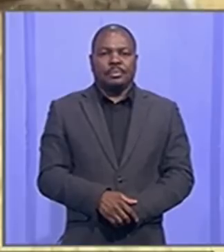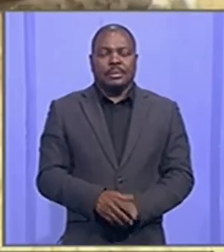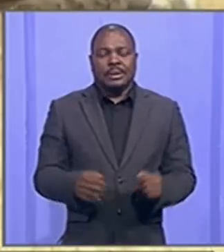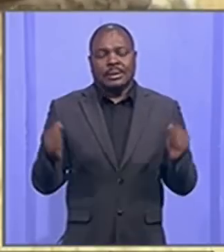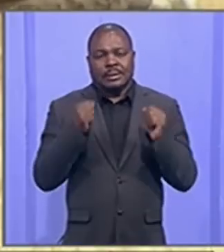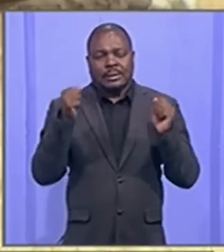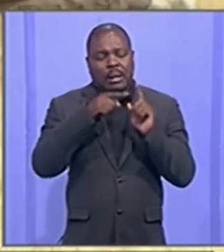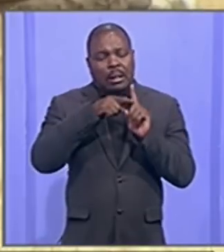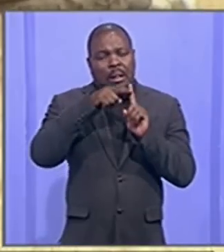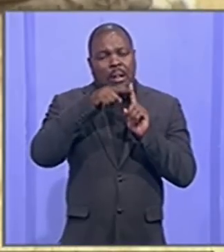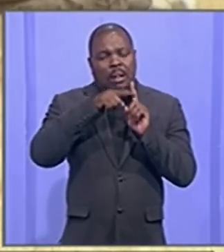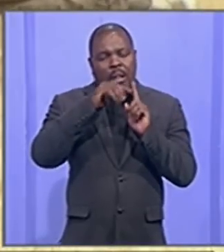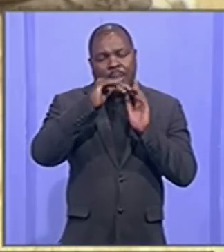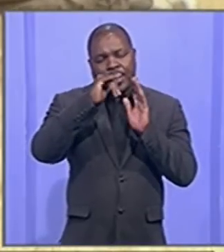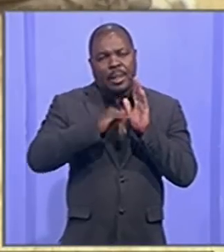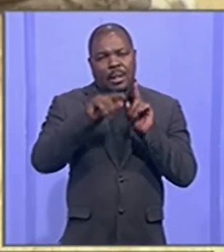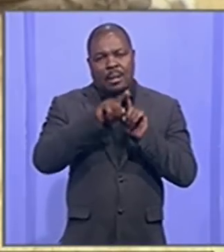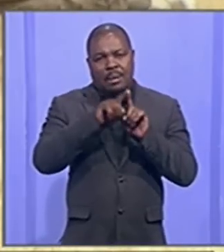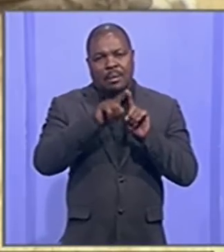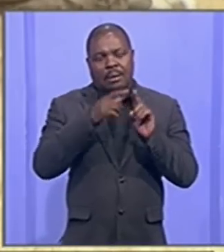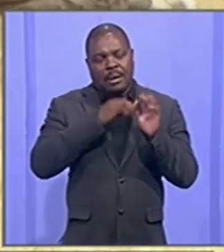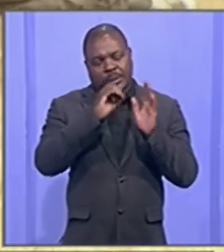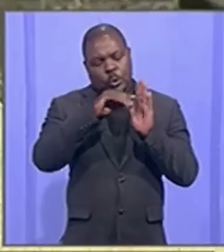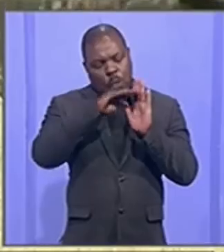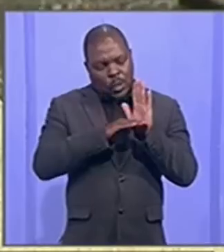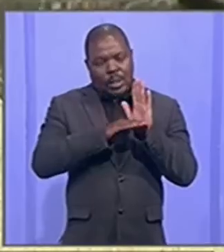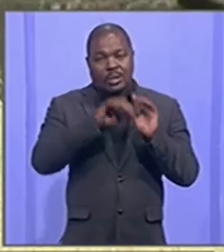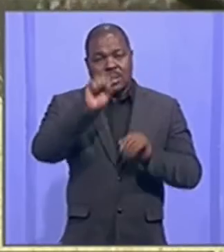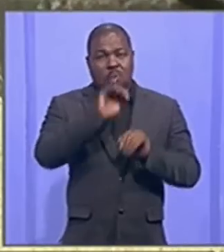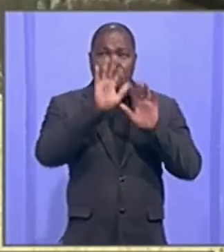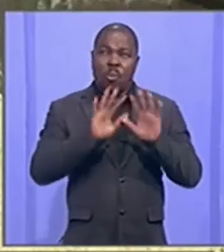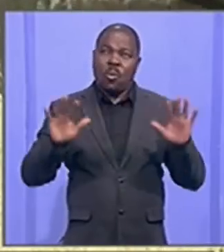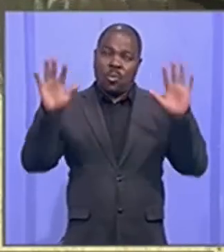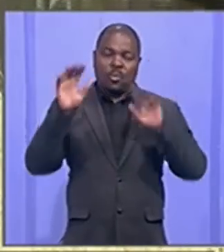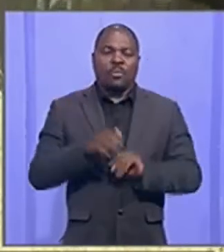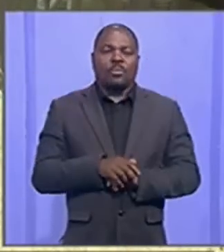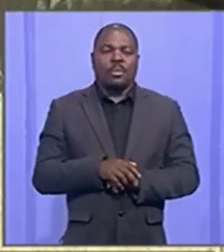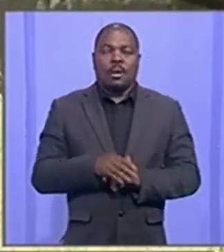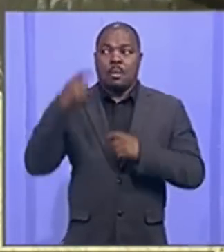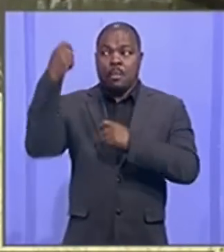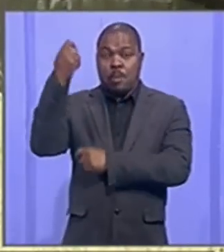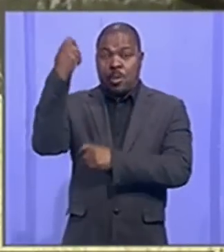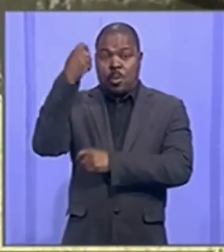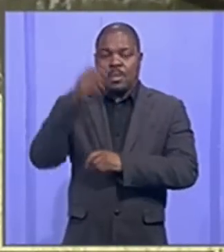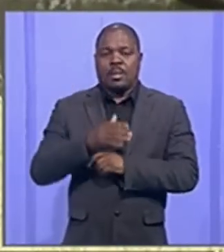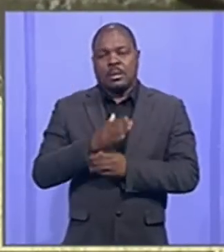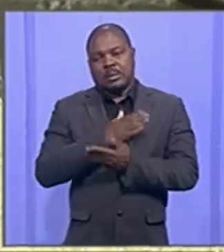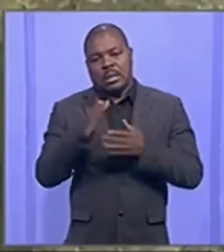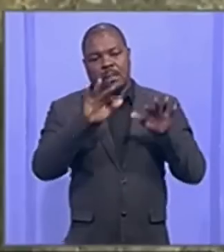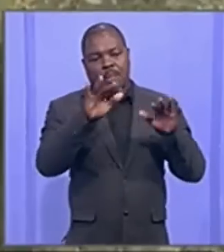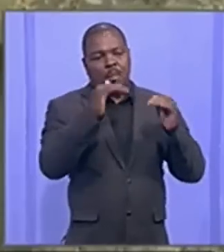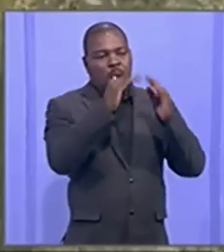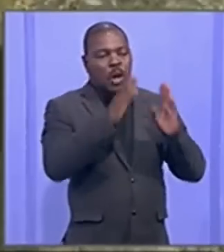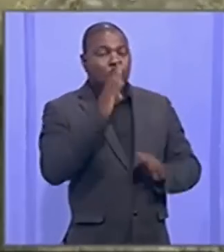Ditemperature di tšwela pele go wela ka tlase ga kgahlo naga ka bophara ka bolokwane batho ba senang bodulo